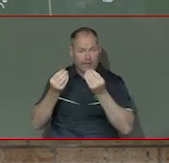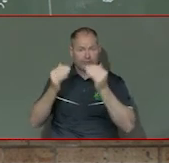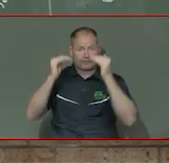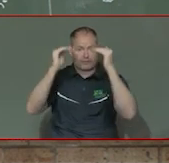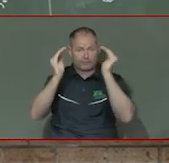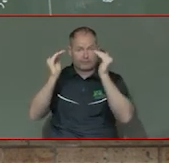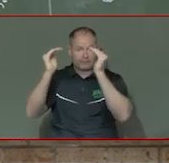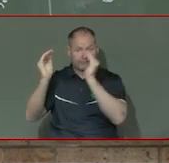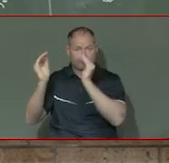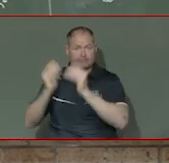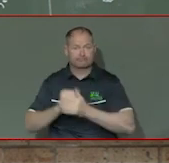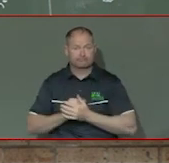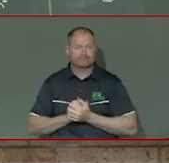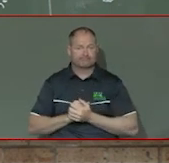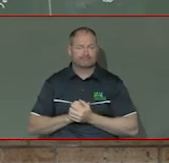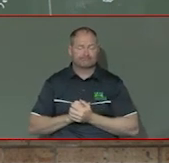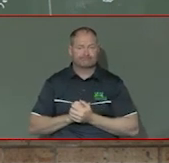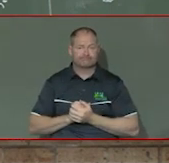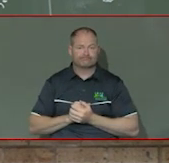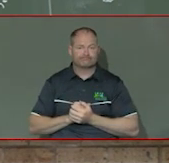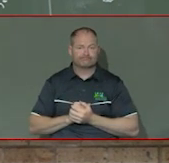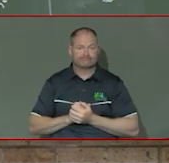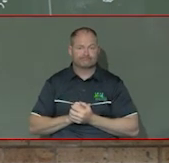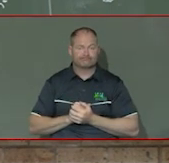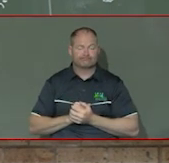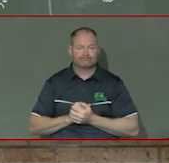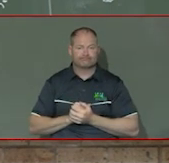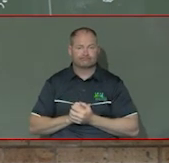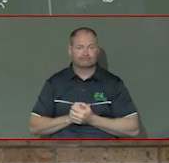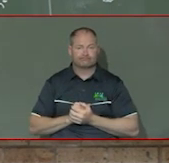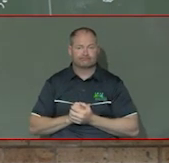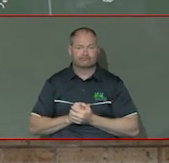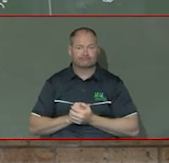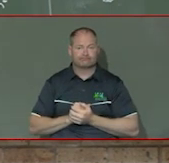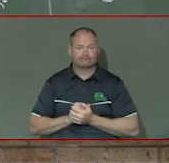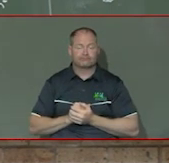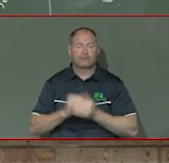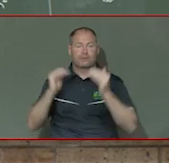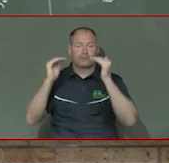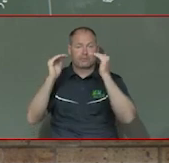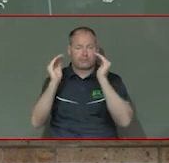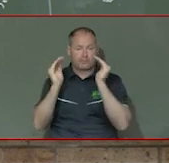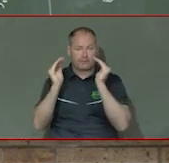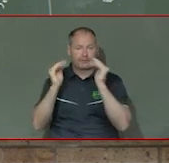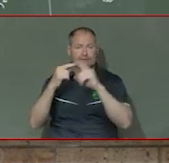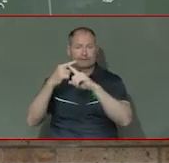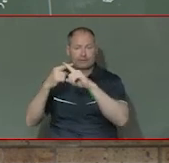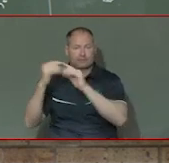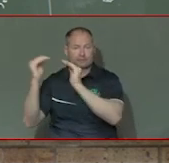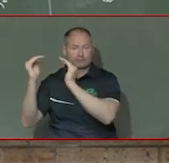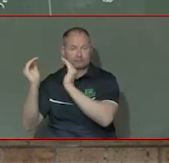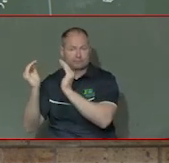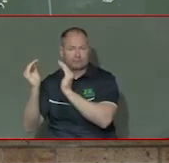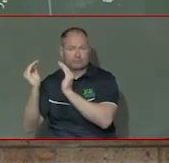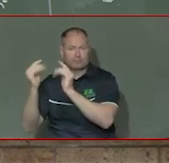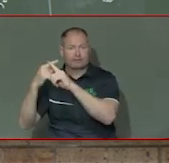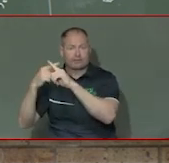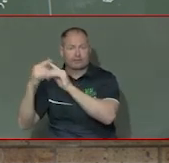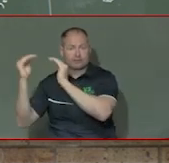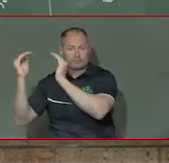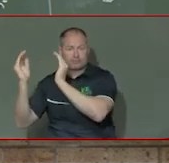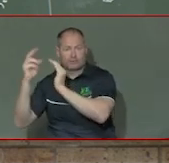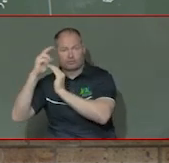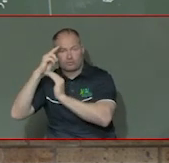is positive, but it will change to cos x. It's a bracket times a bracket times a bracket